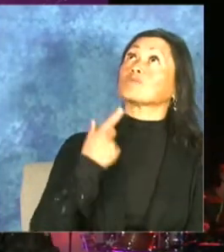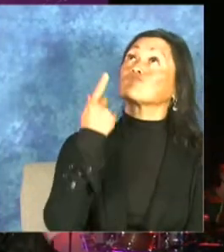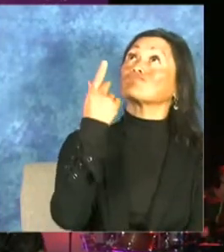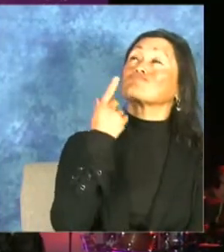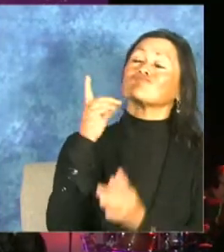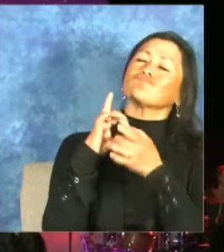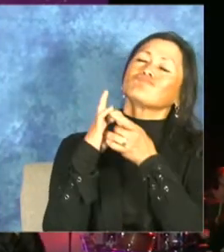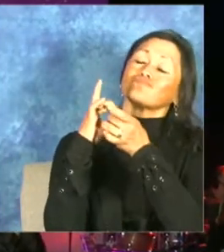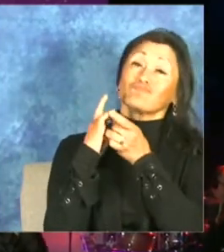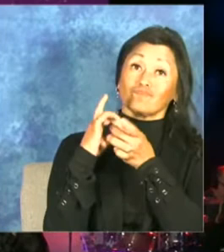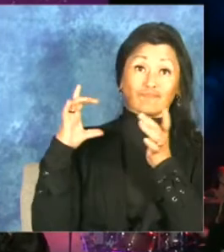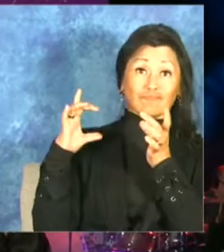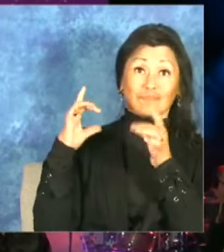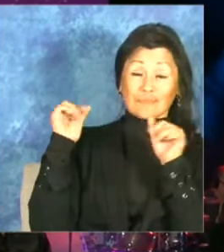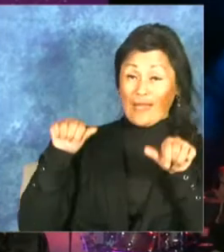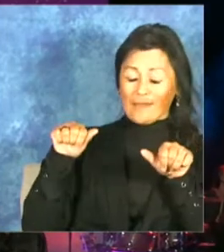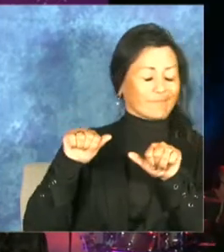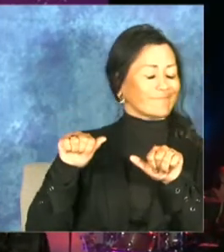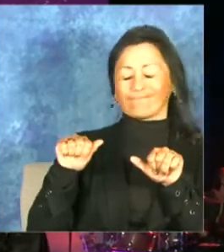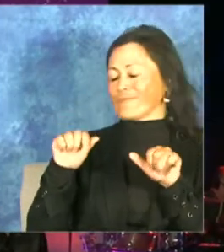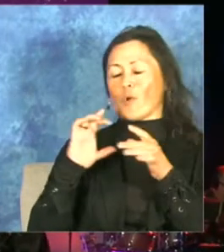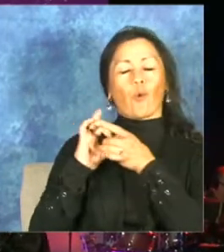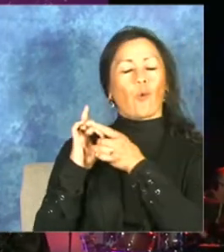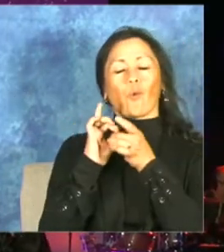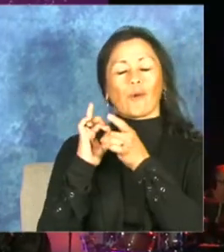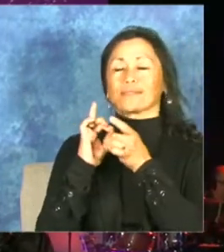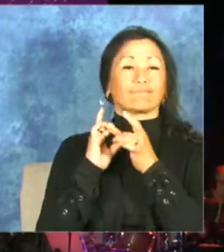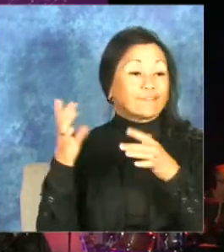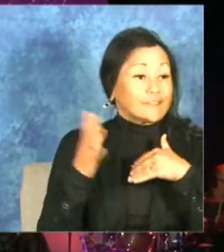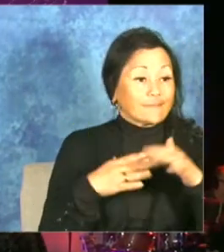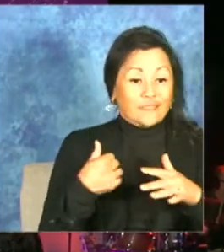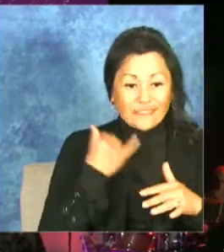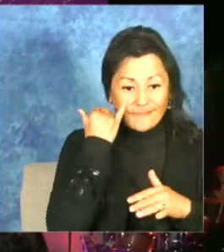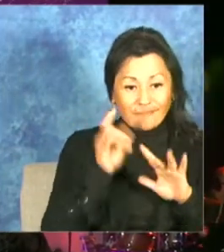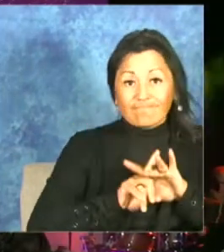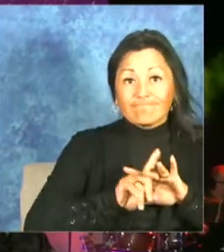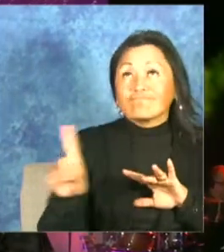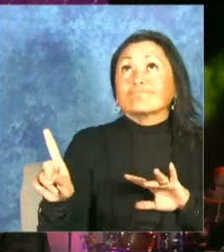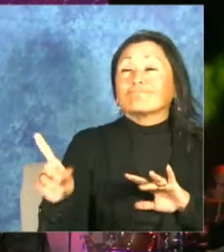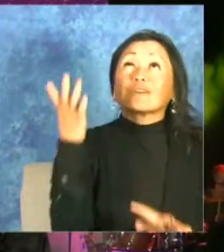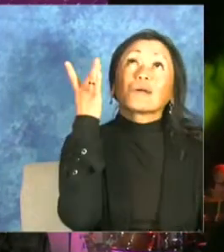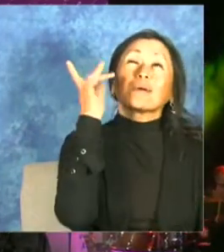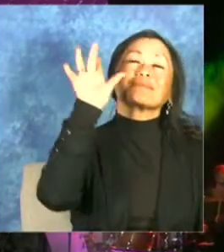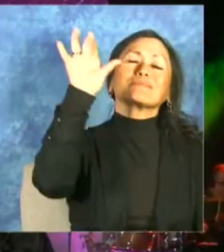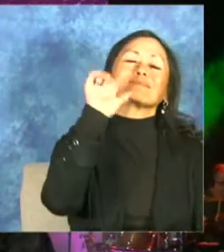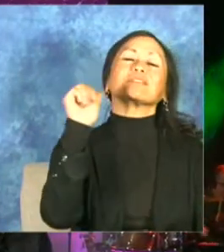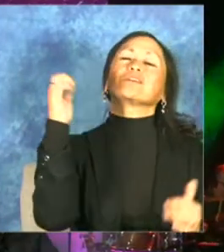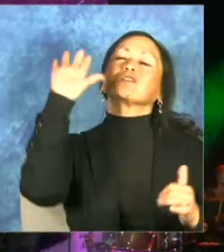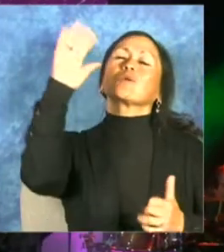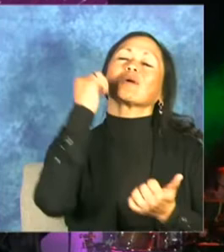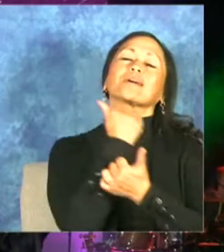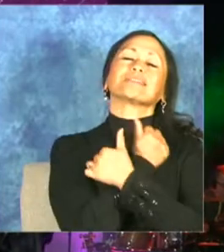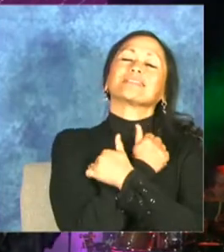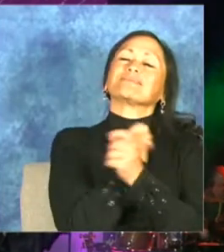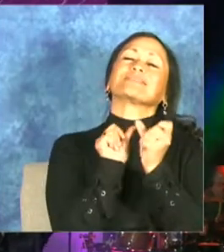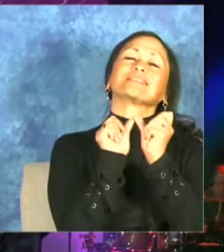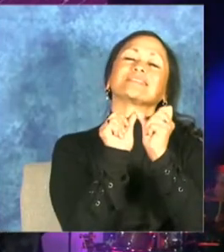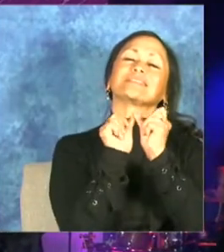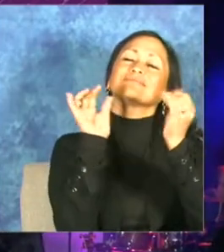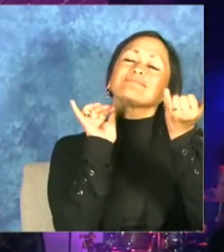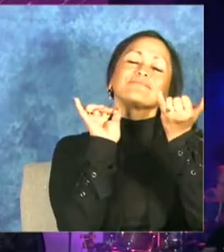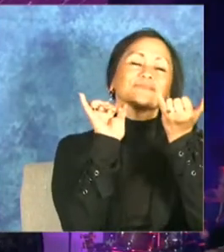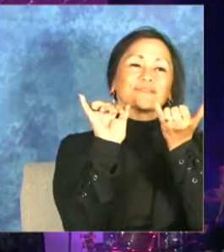Nothing can separate. Even if I ran away, your